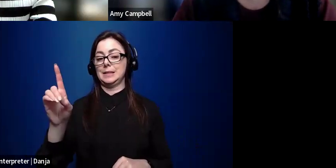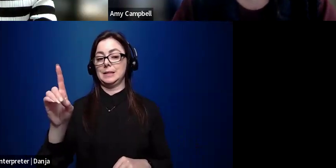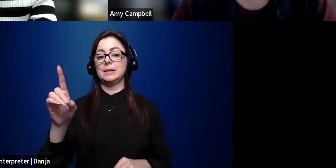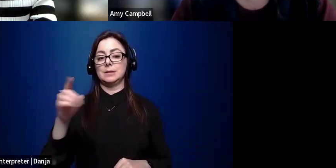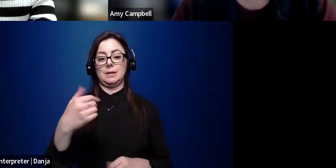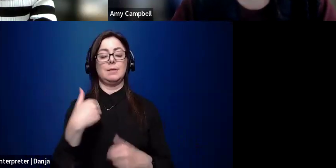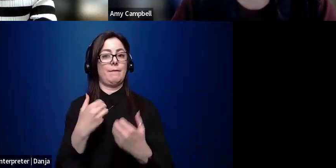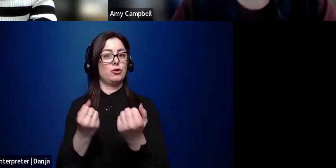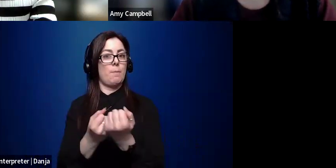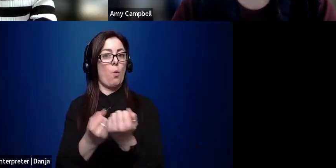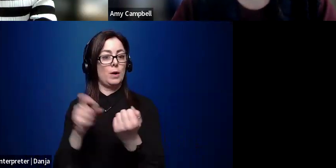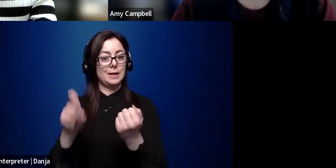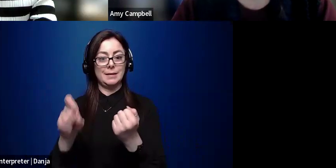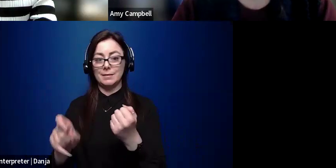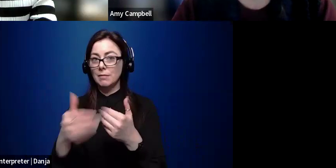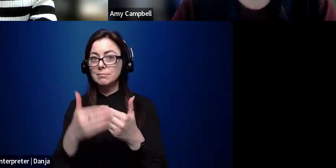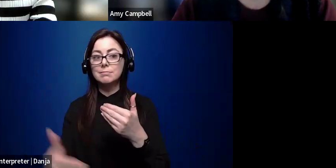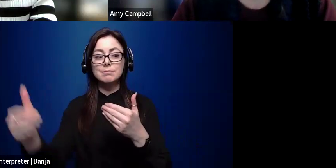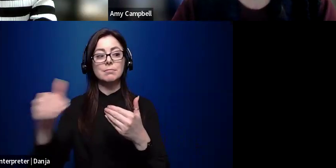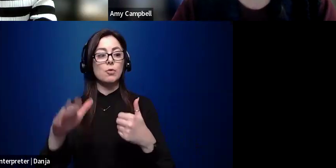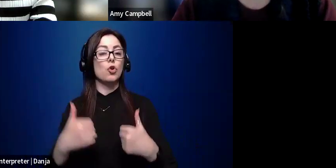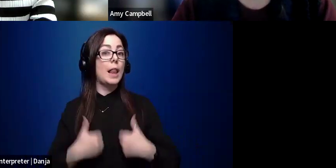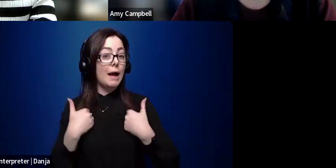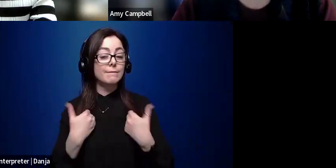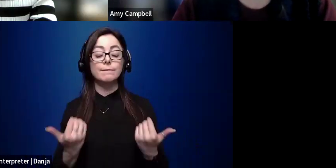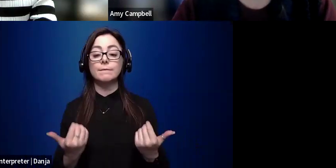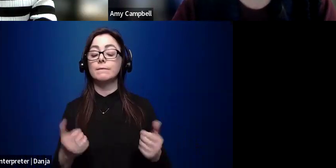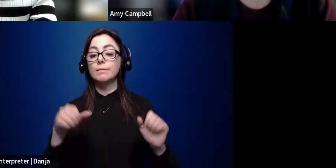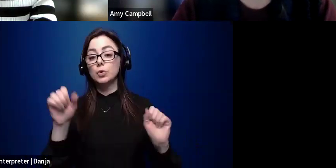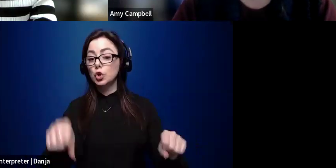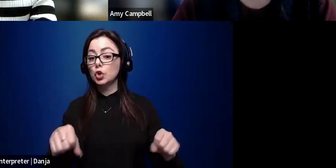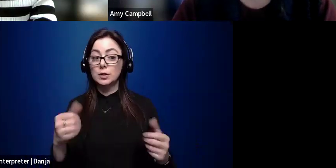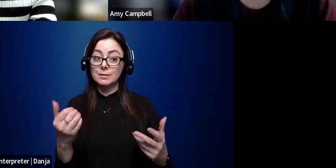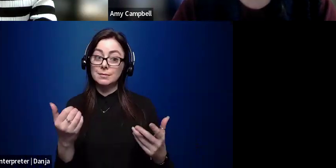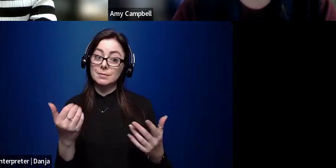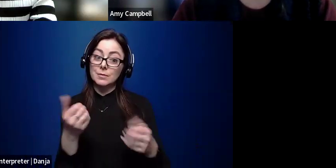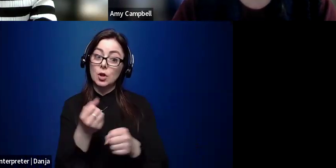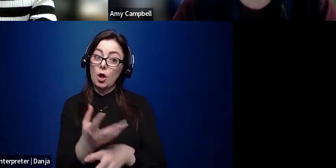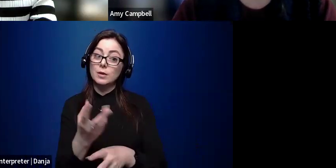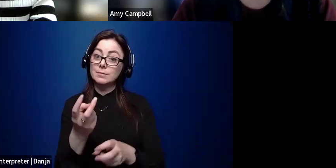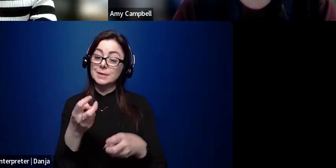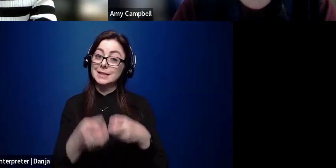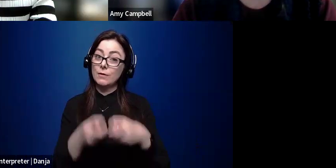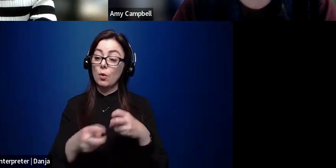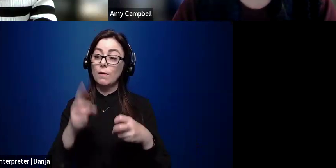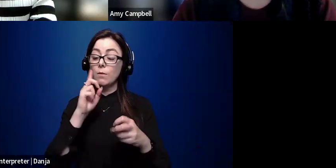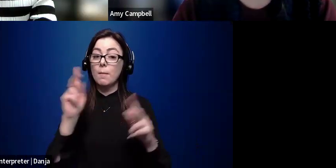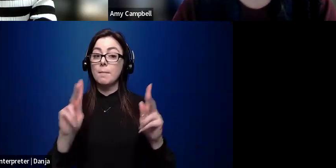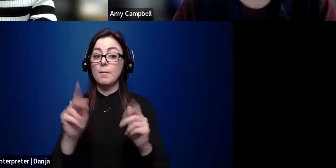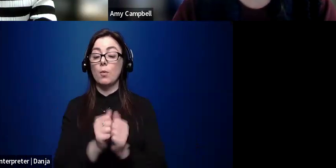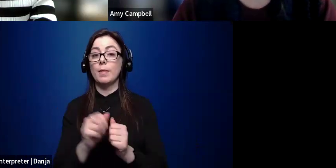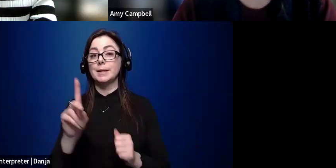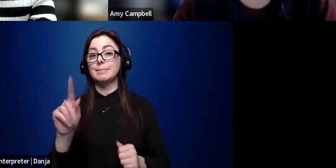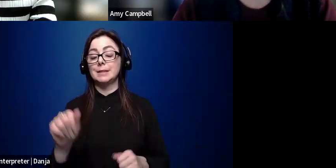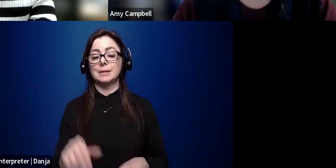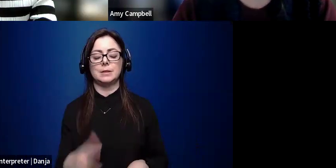support needs that are across their lifetime. So that could be difficult for individuals with disabilities. Sorry, I hit a